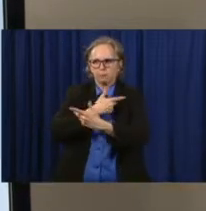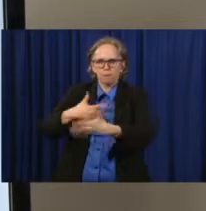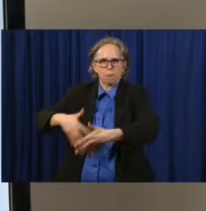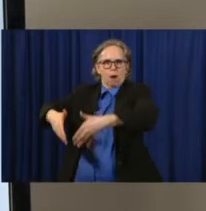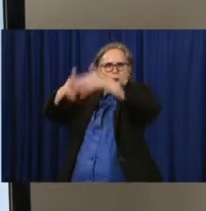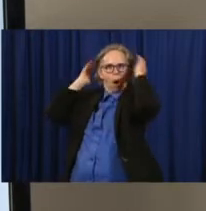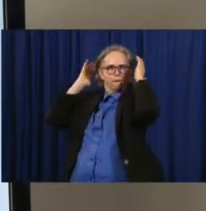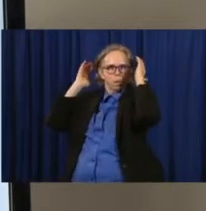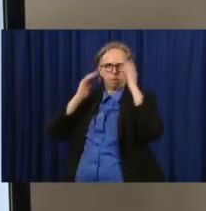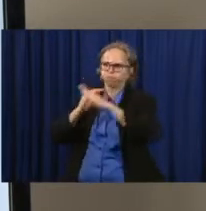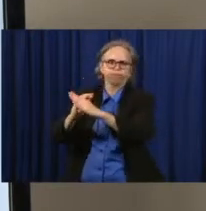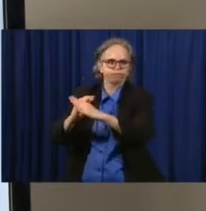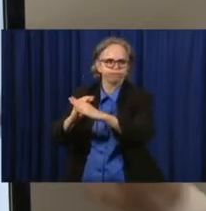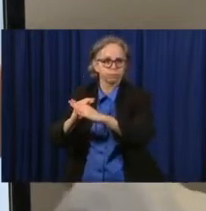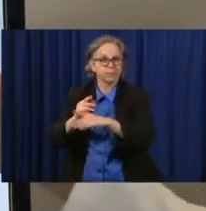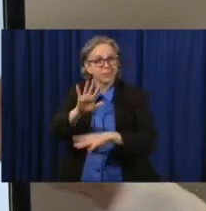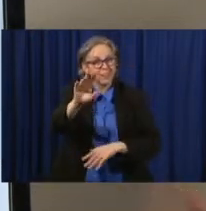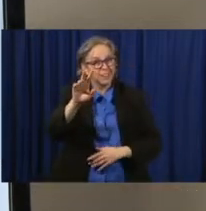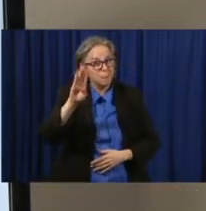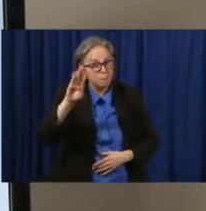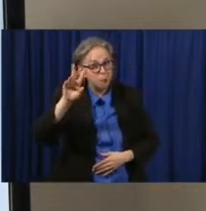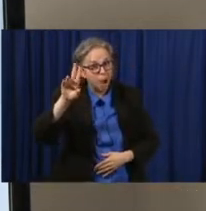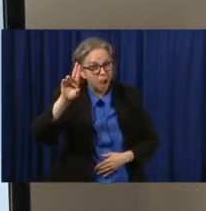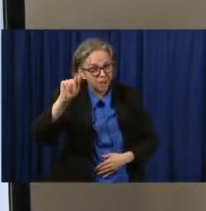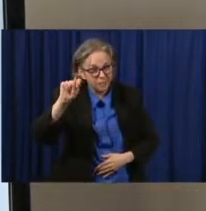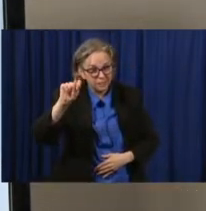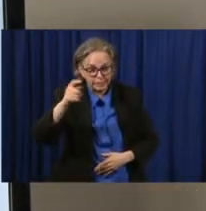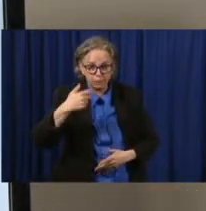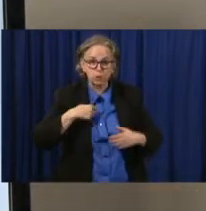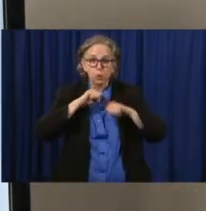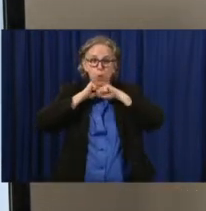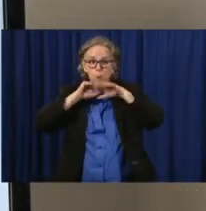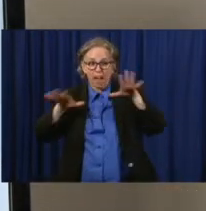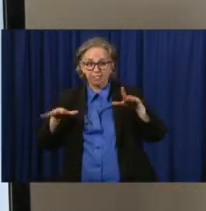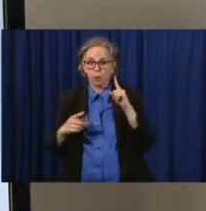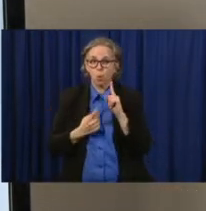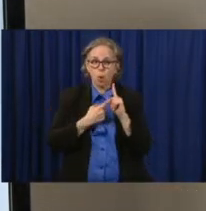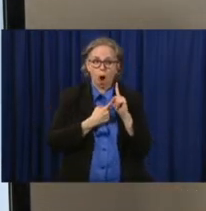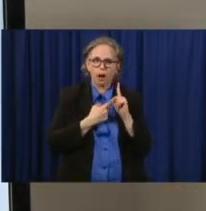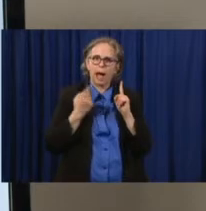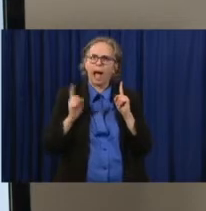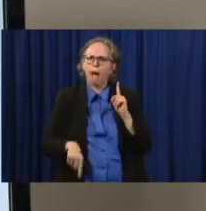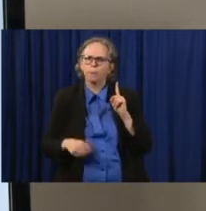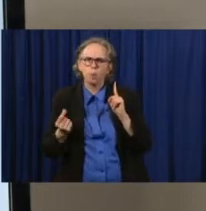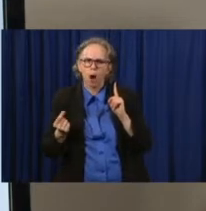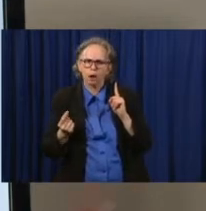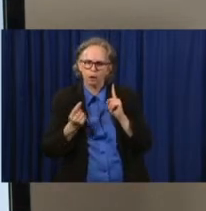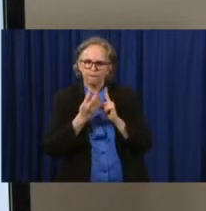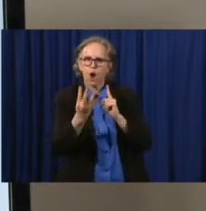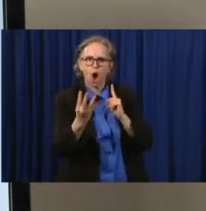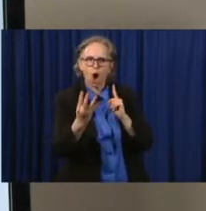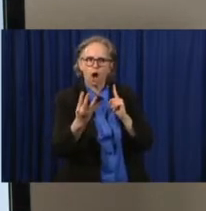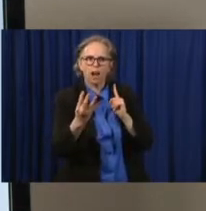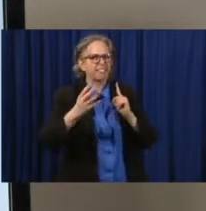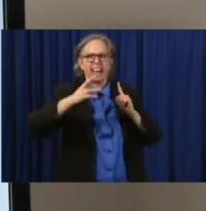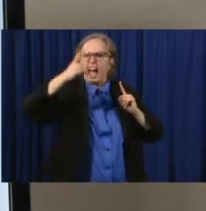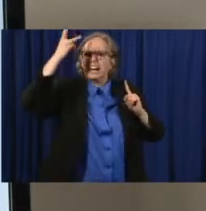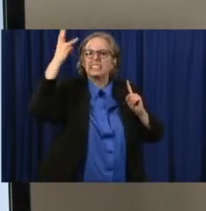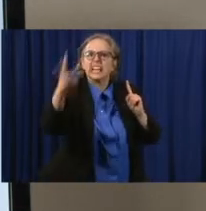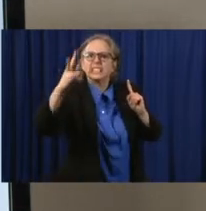if we don't do those actions, one person can become 4 people, can become 16 people, and that goes